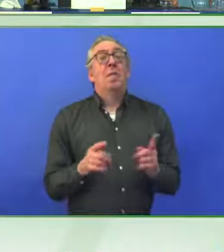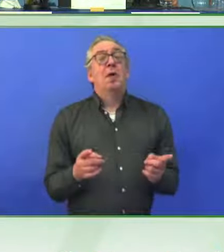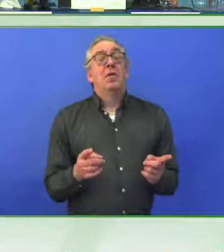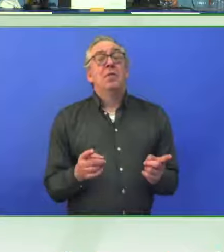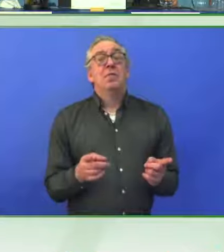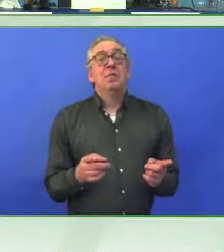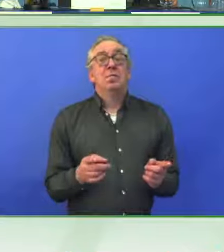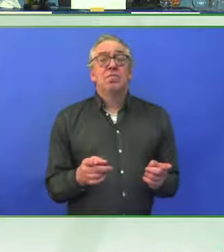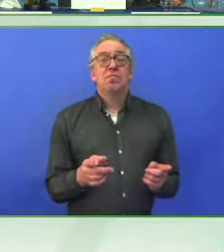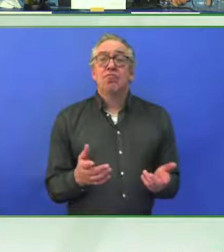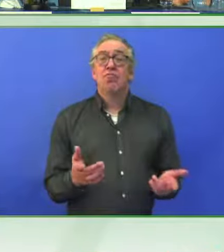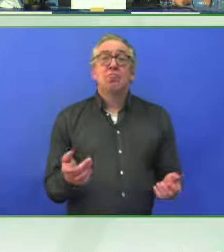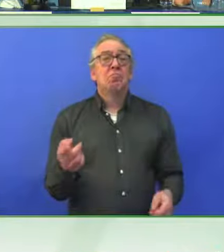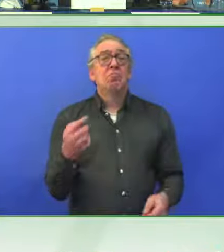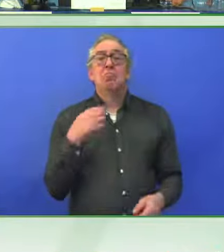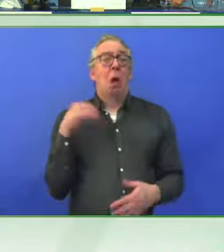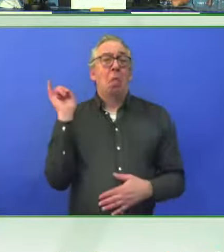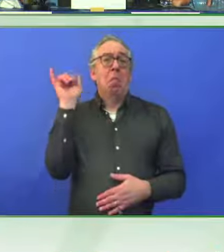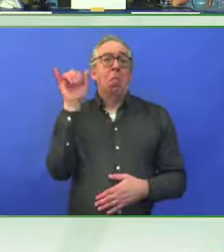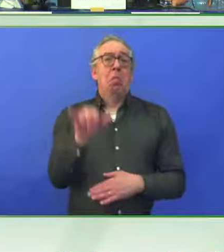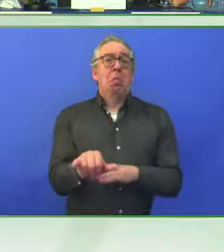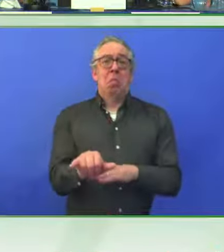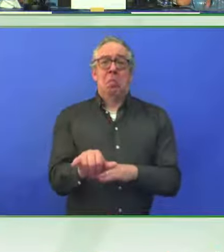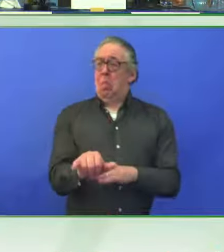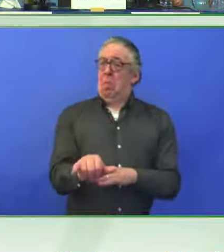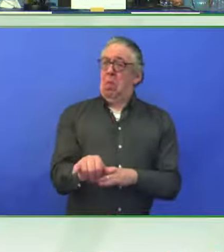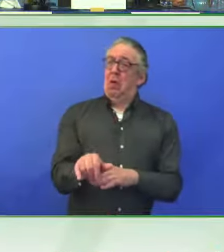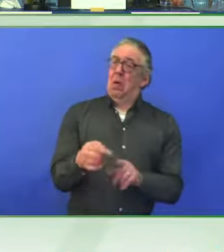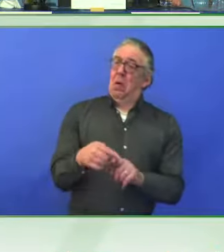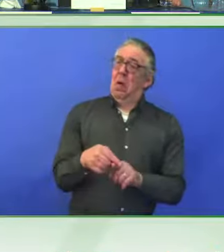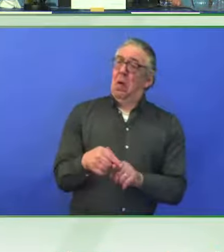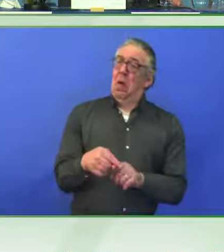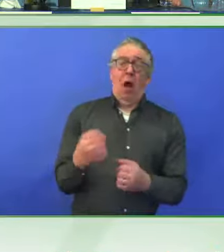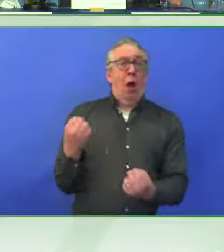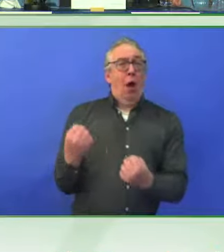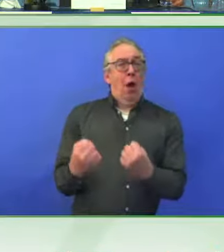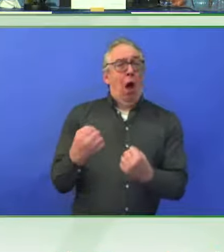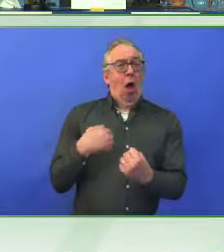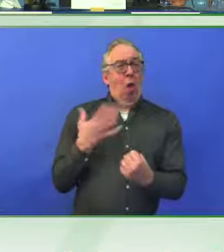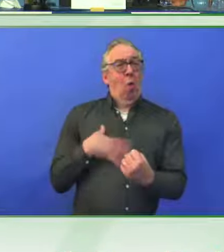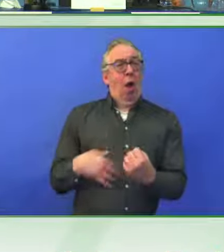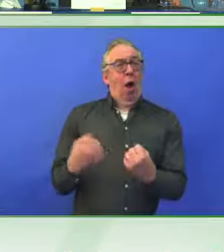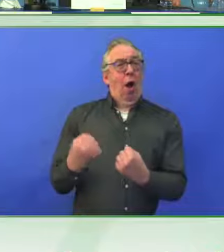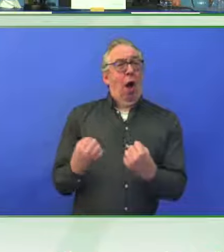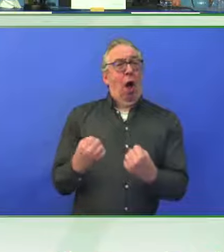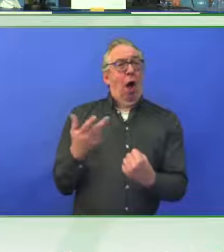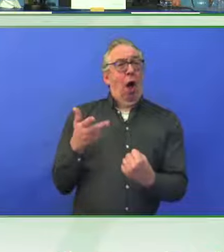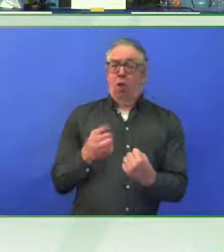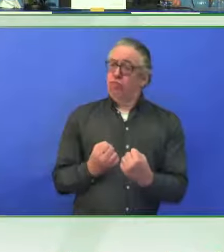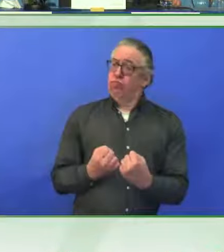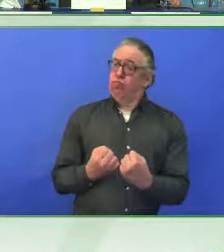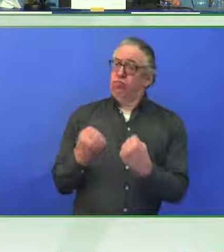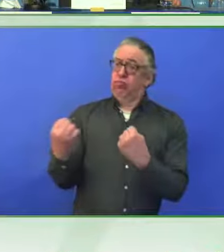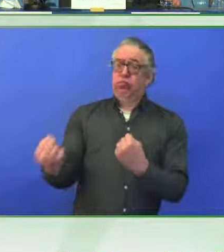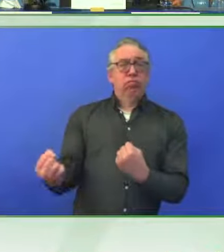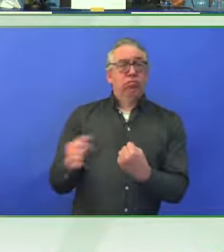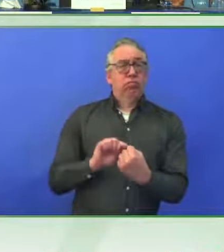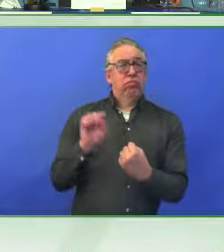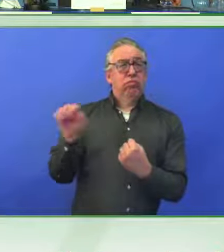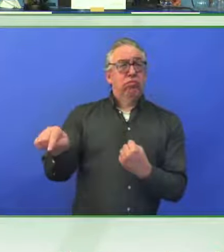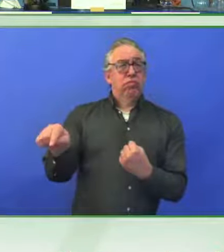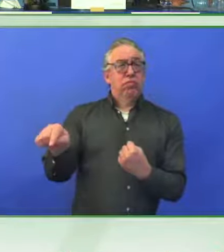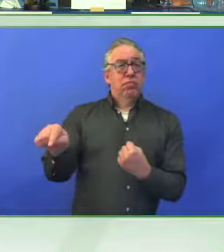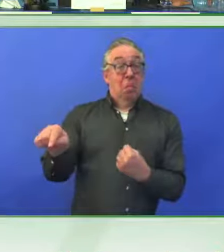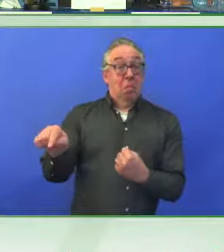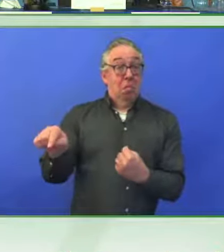car. How I could park just in front of very similar to this place, and